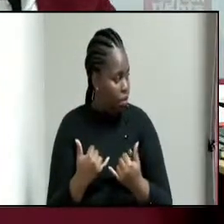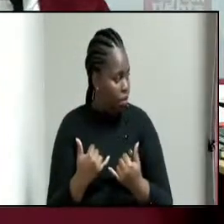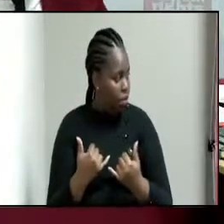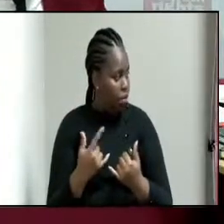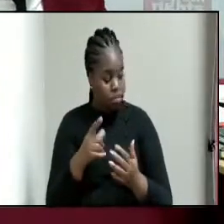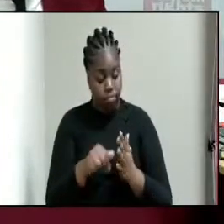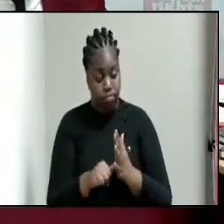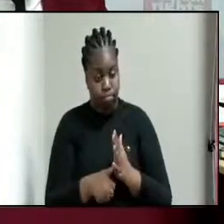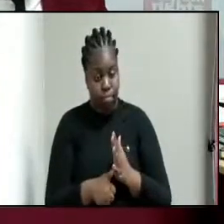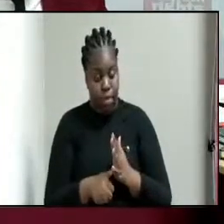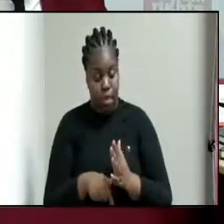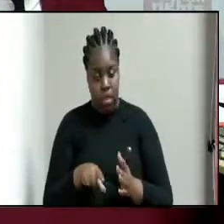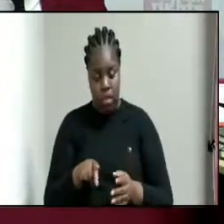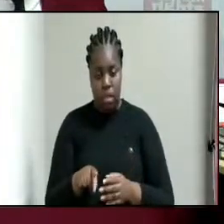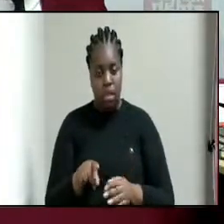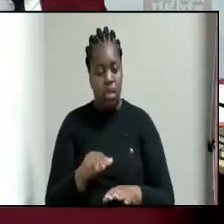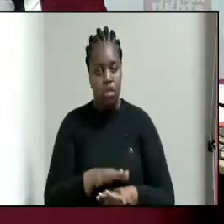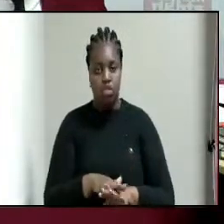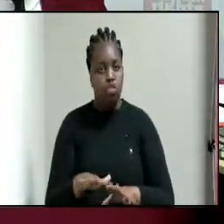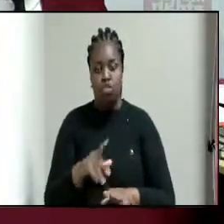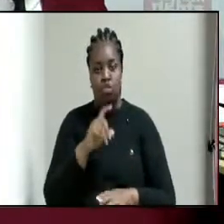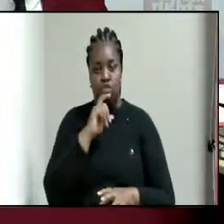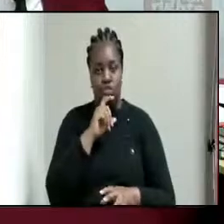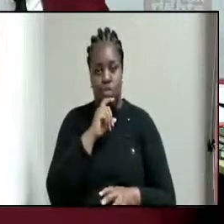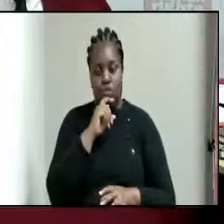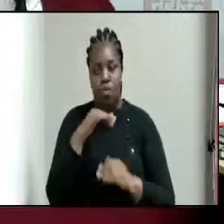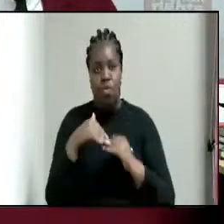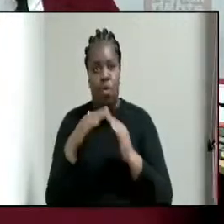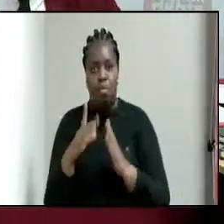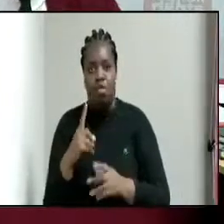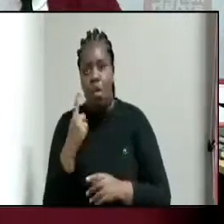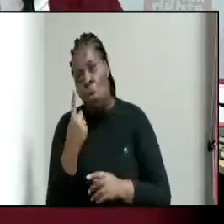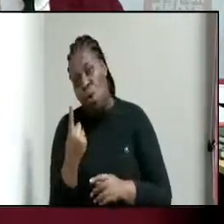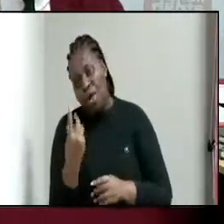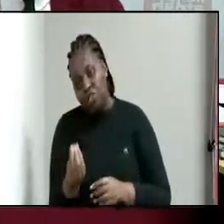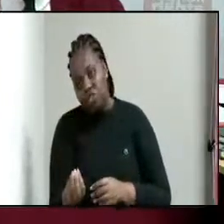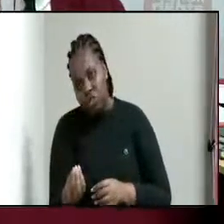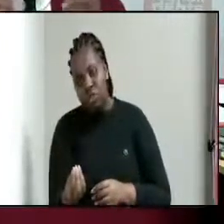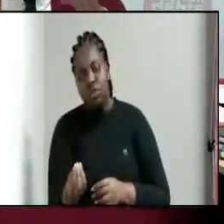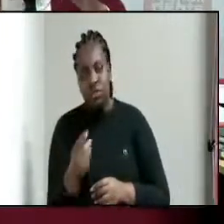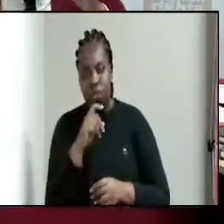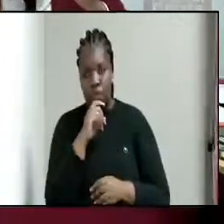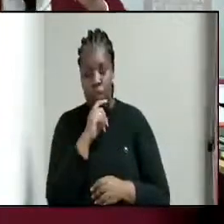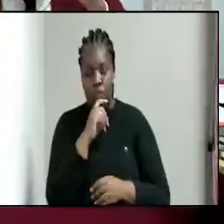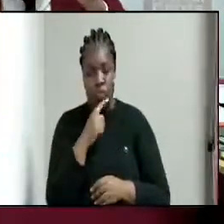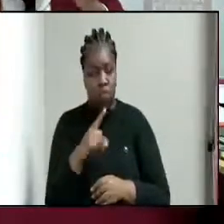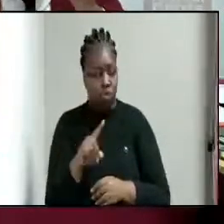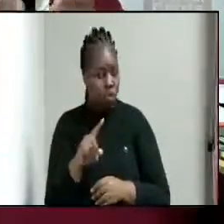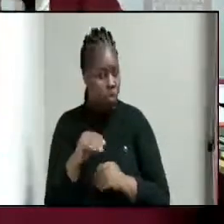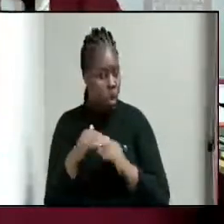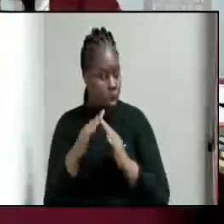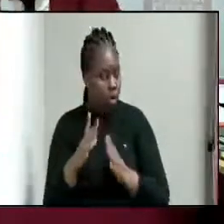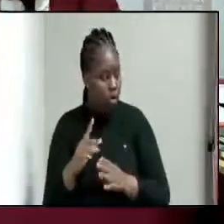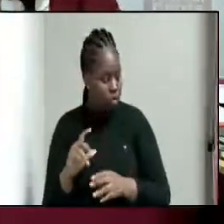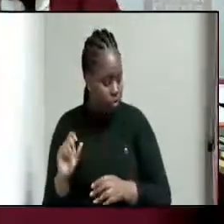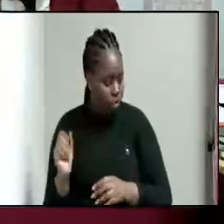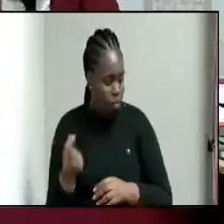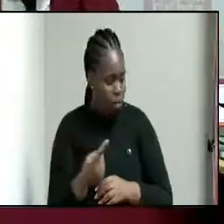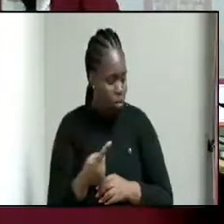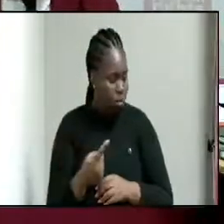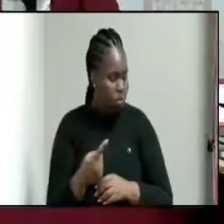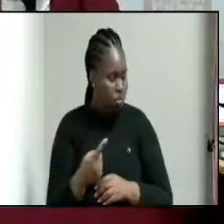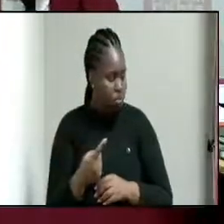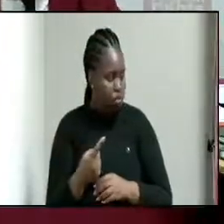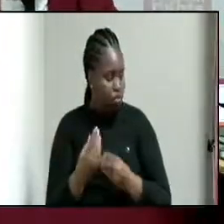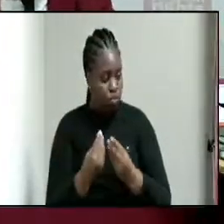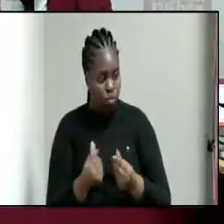grant is not necessarily used in the household for one specific child. It is used in the household as a whole to